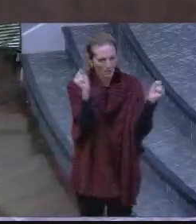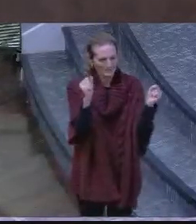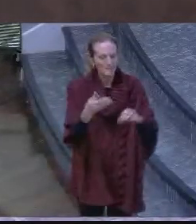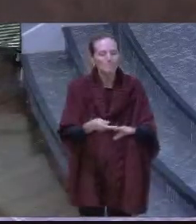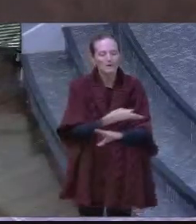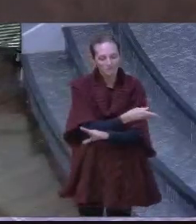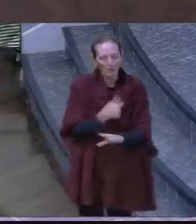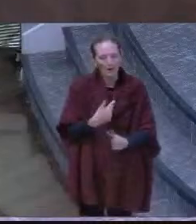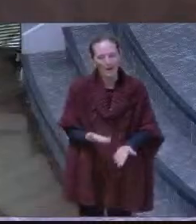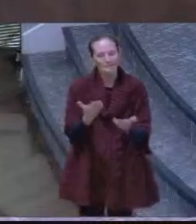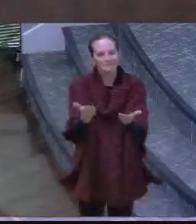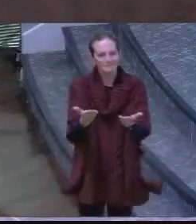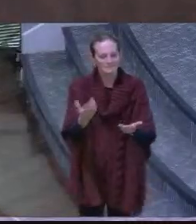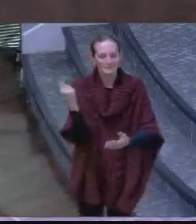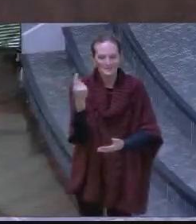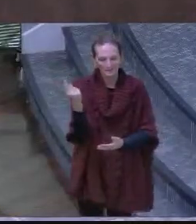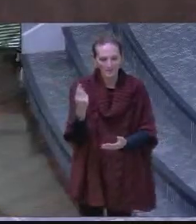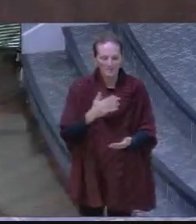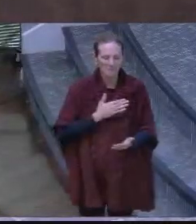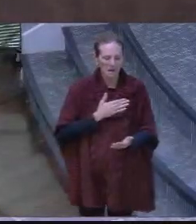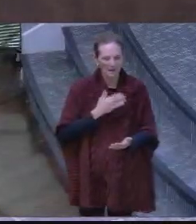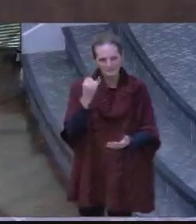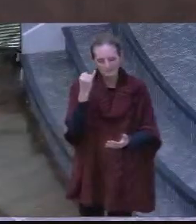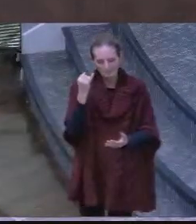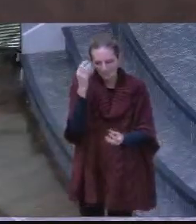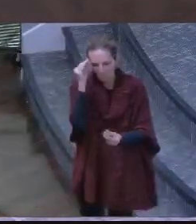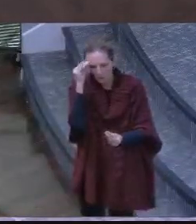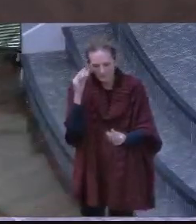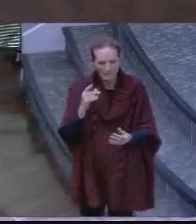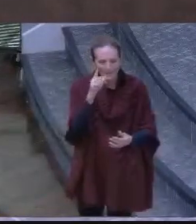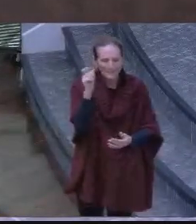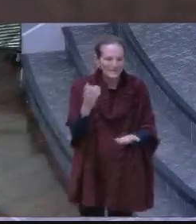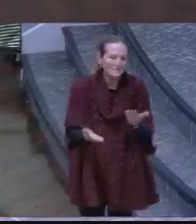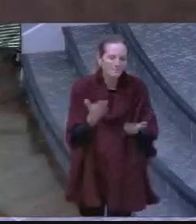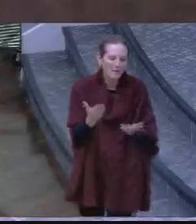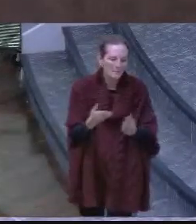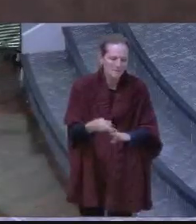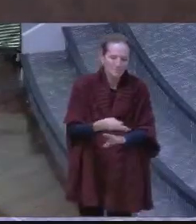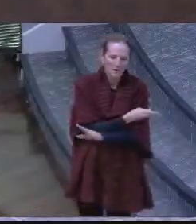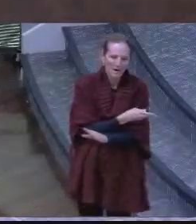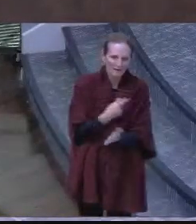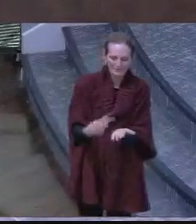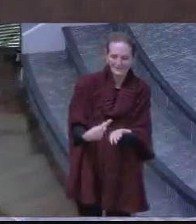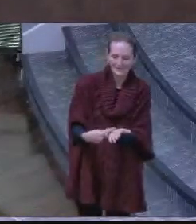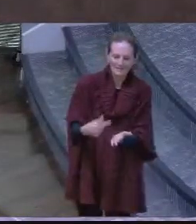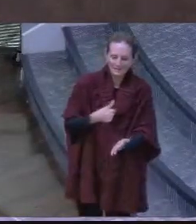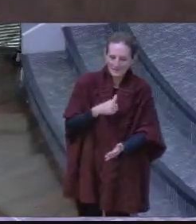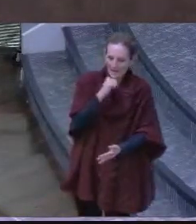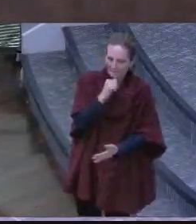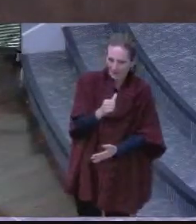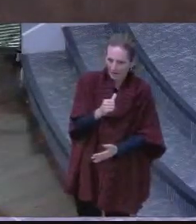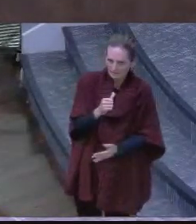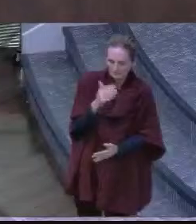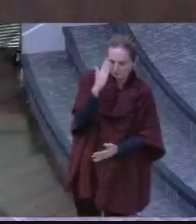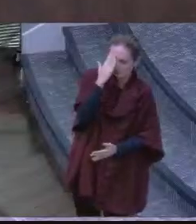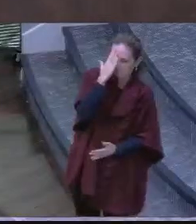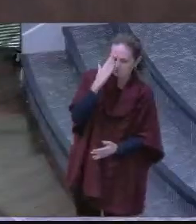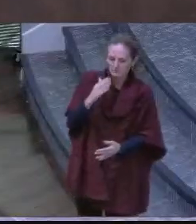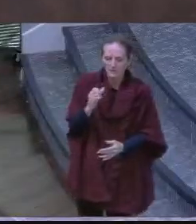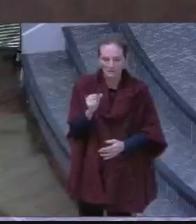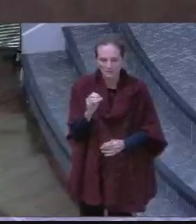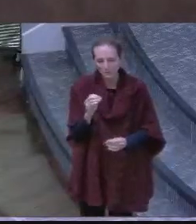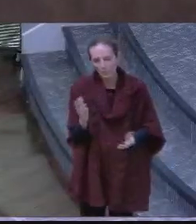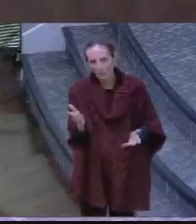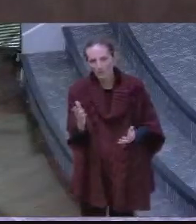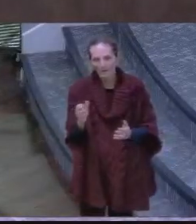bring to the table, the thoughts that I have, because there may have been prior conversations that I'm not privy to, that, would kind of